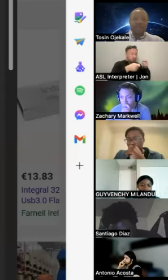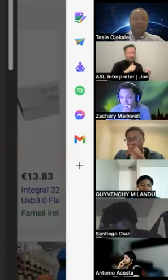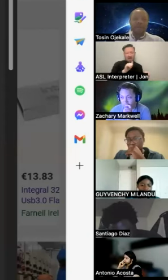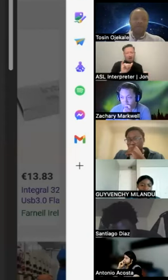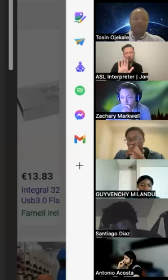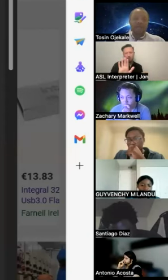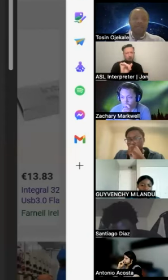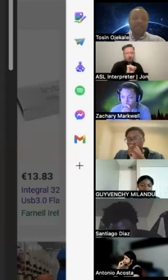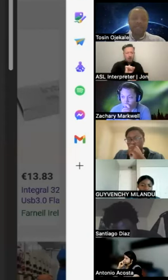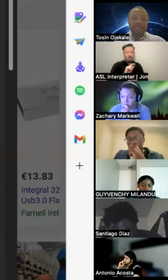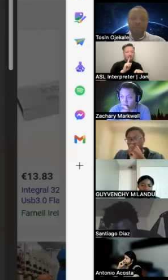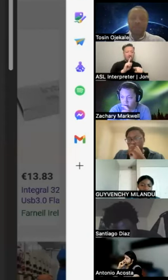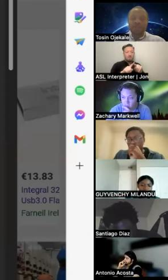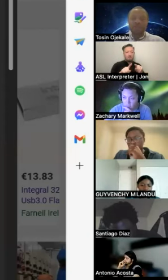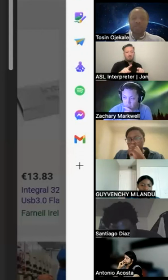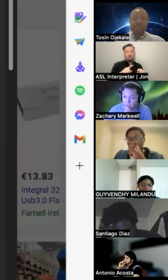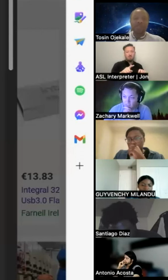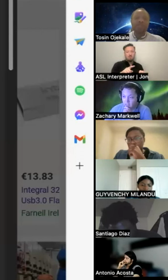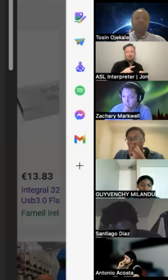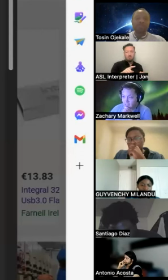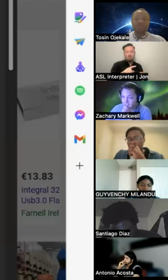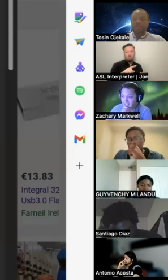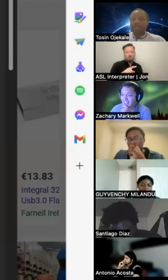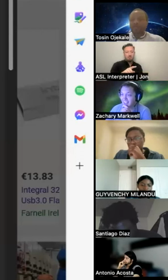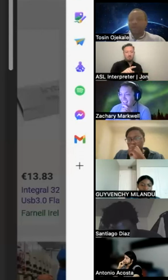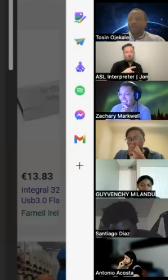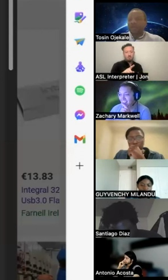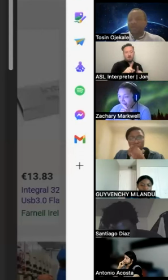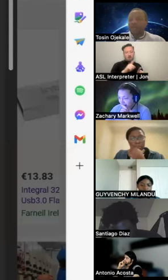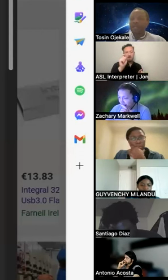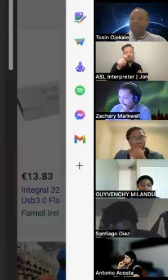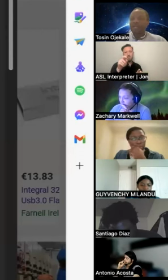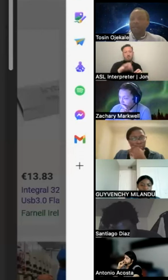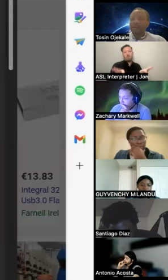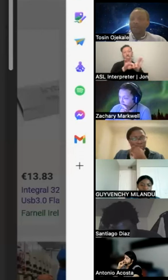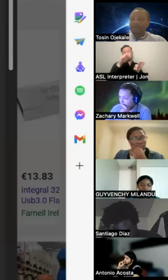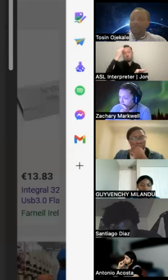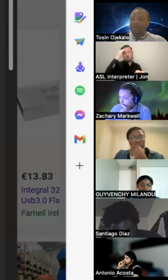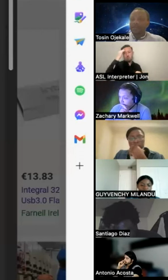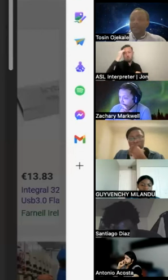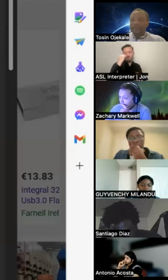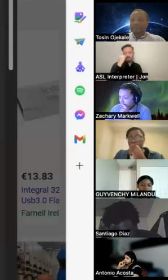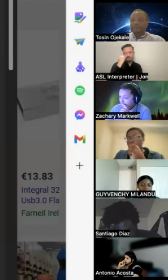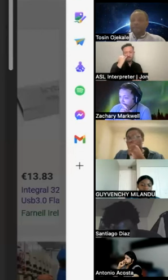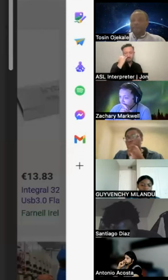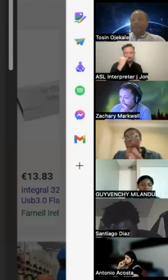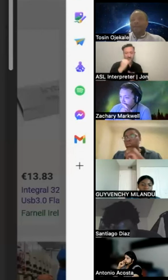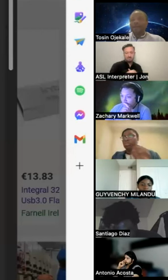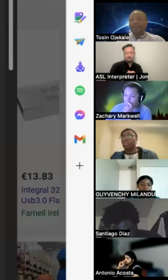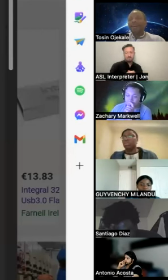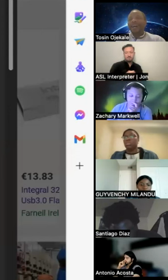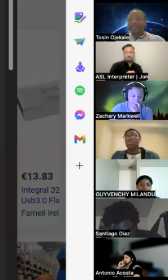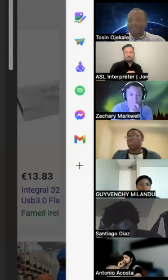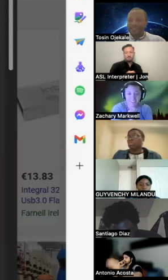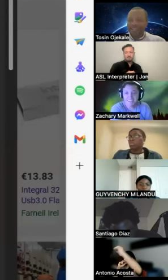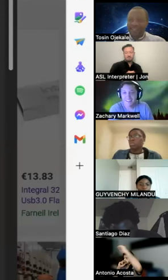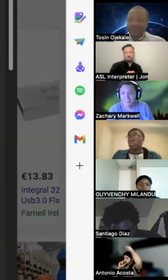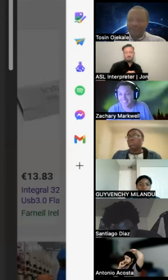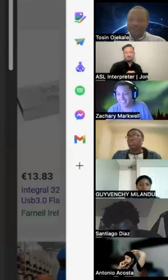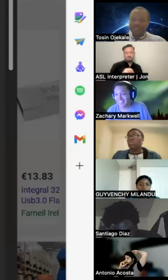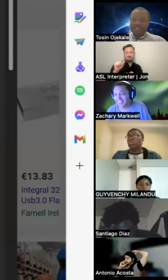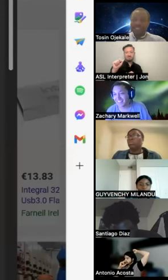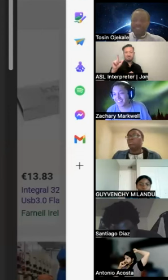this environment, what are the things you need to know and you need to do? So that's why we are talking about this, okay? Alison